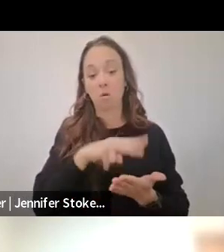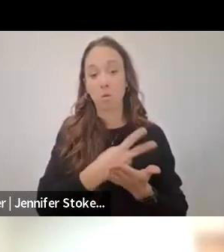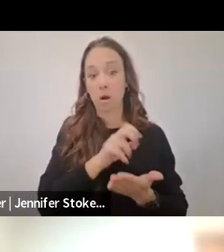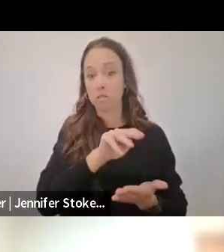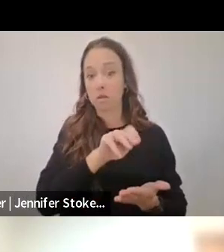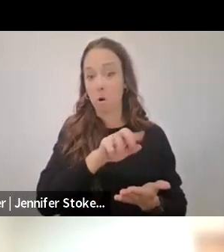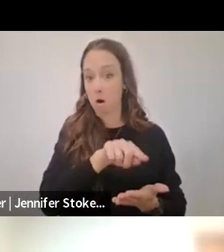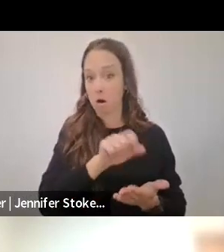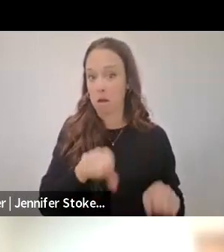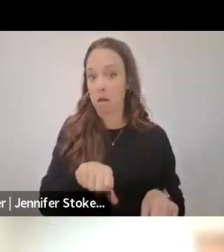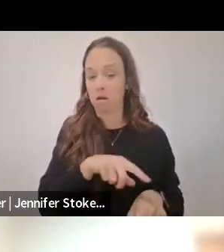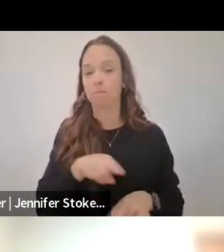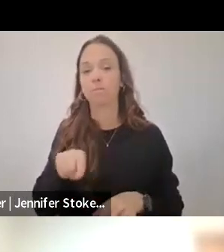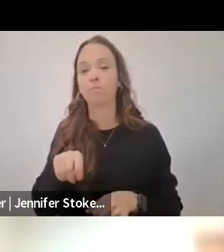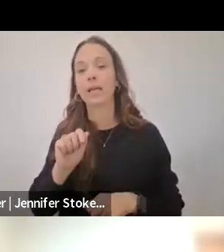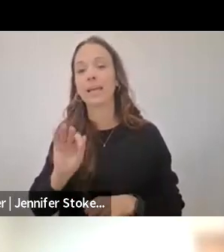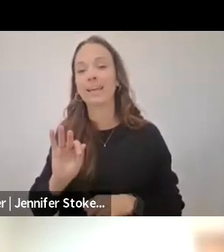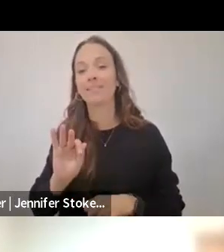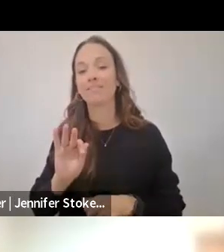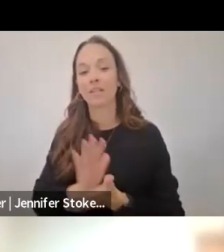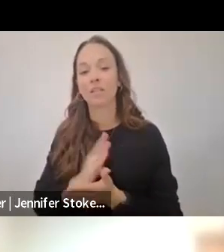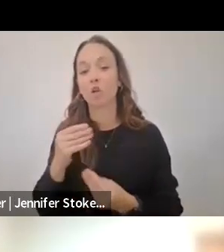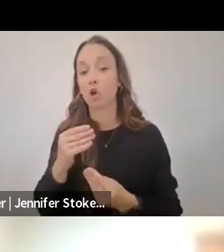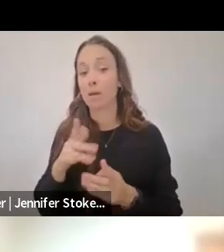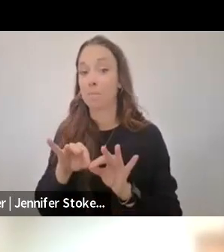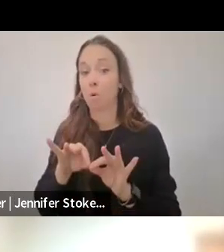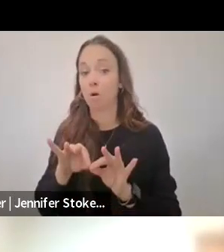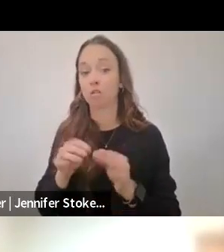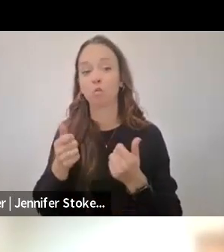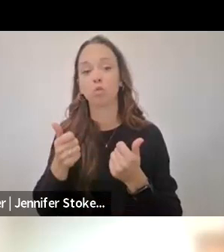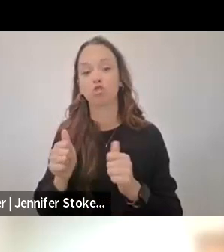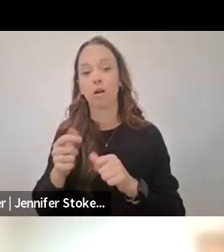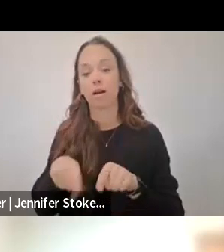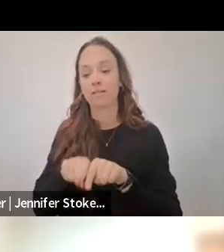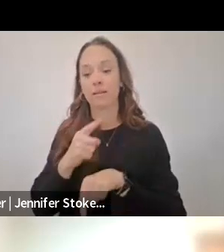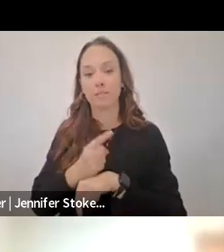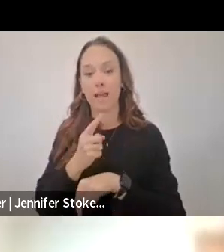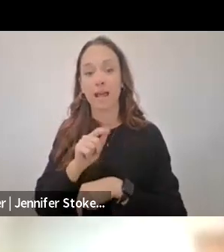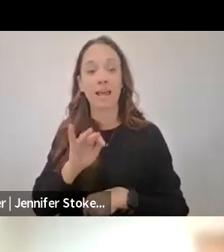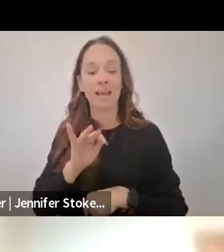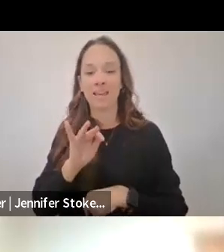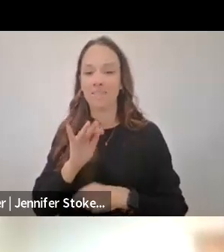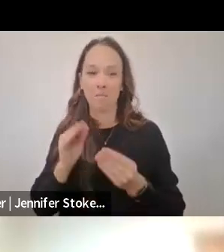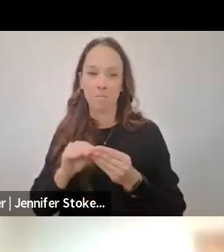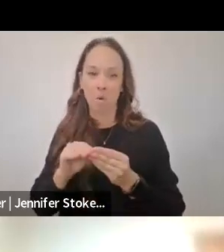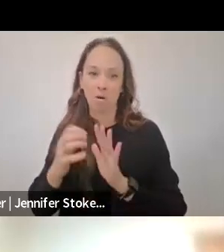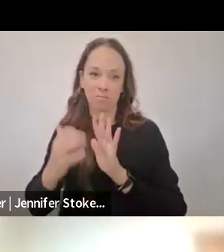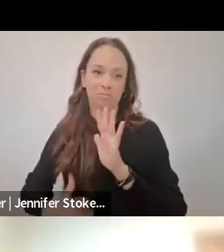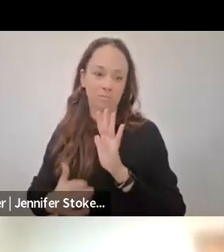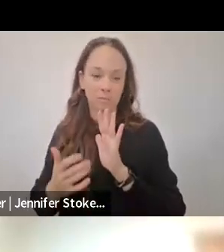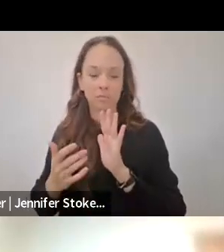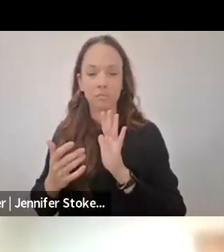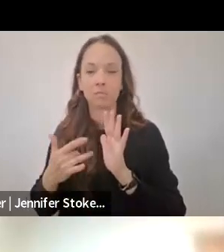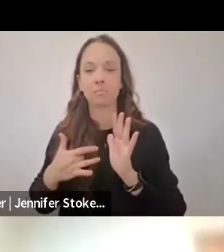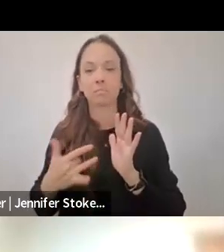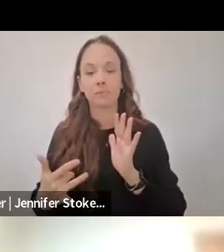If it's something, a document that it's important, we try to do it the same day. But if it's something a little bit more comprehensive, then we usually